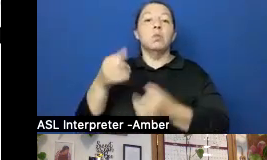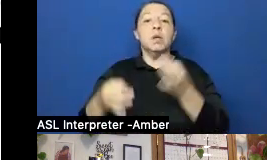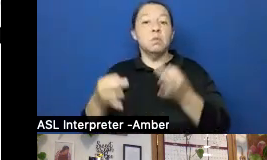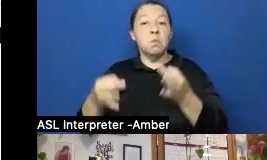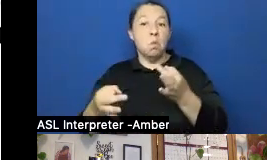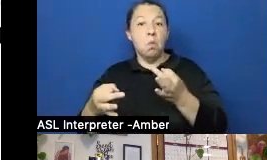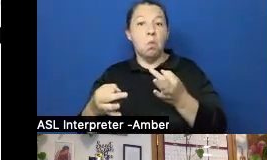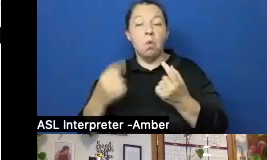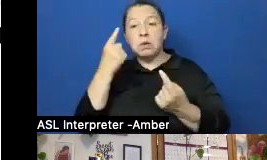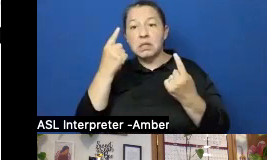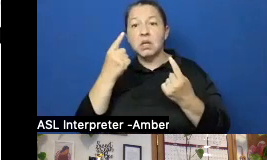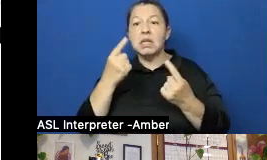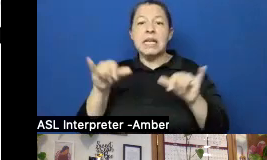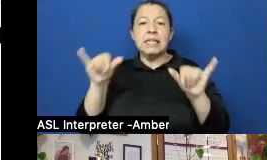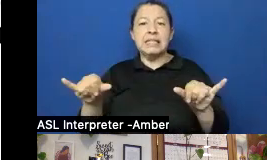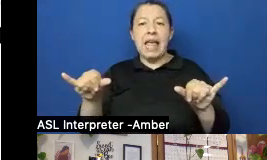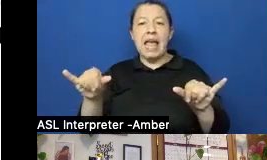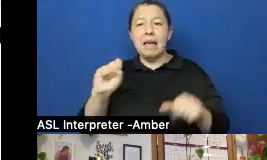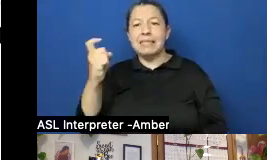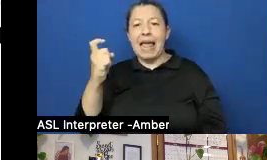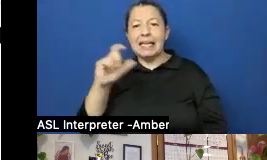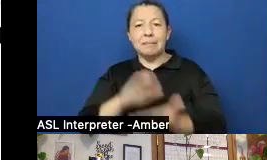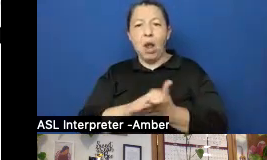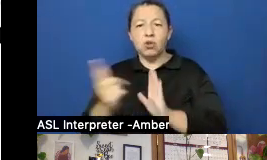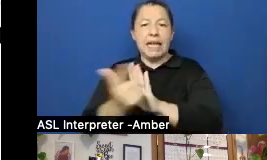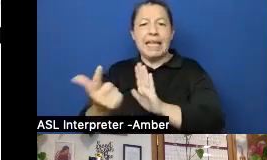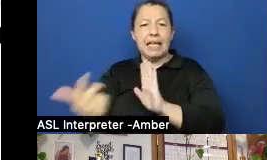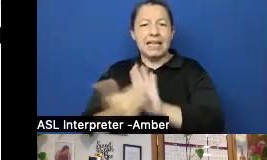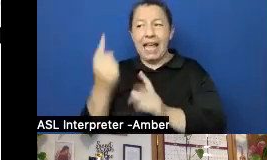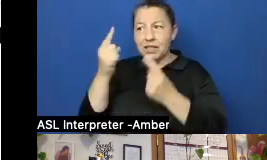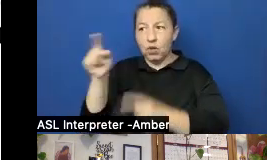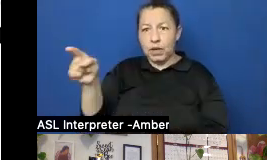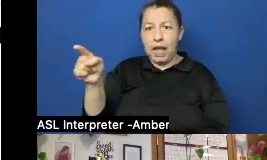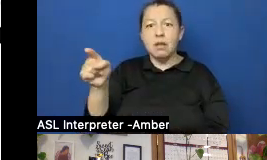making same-sex marriages illegal again, right? Like, so there is heterosexism. There is an